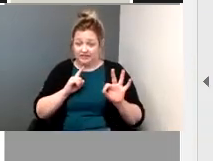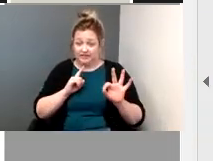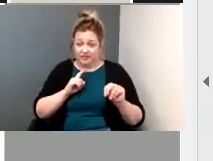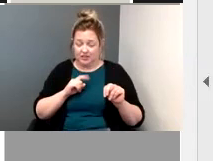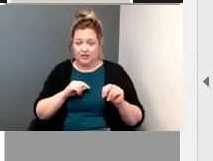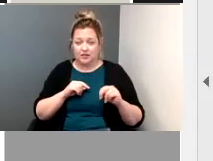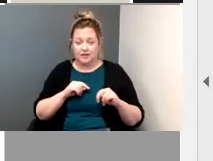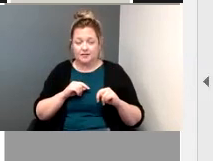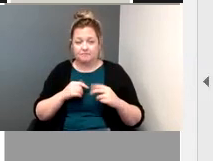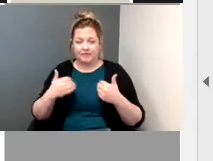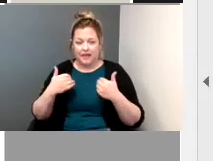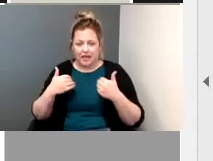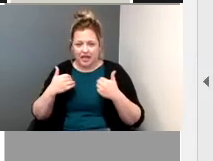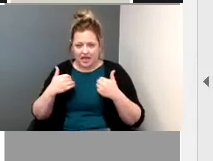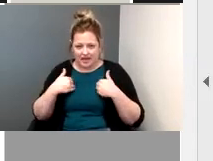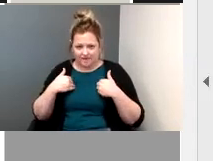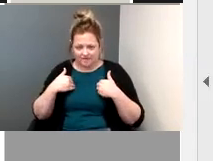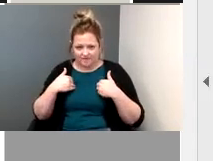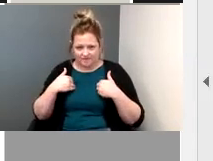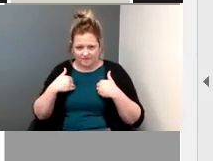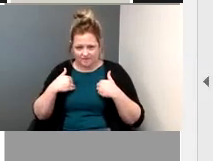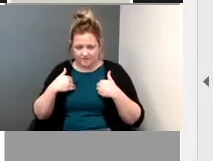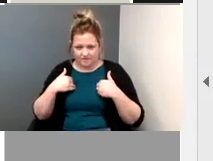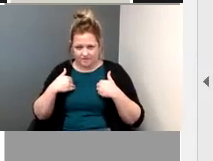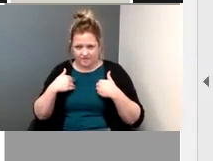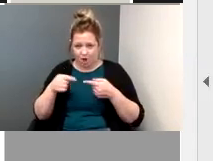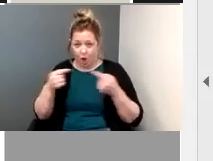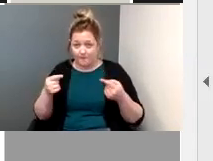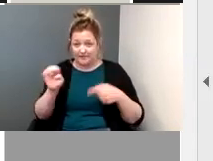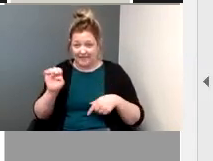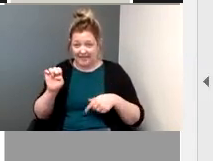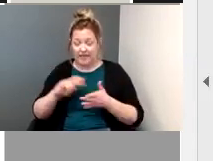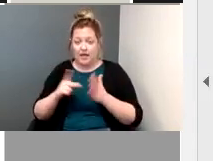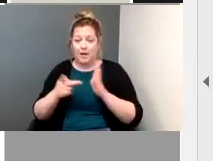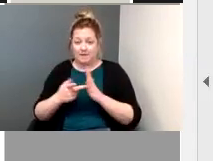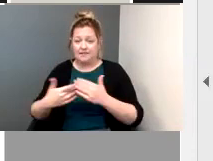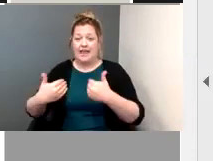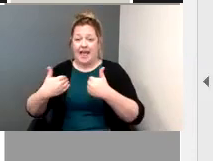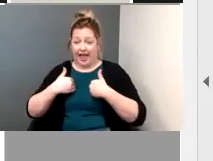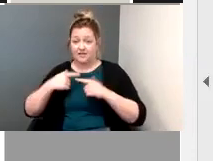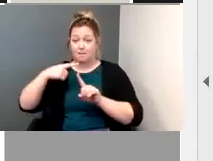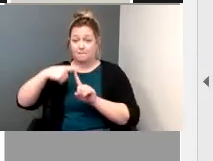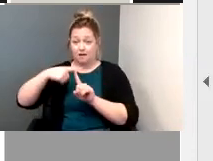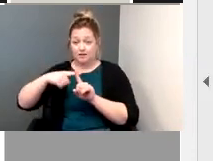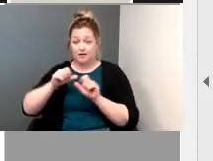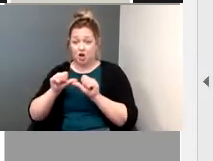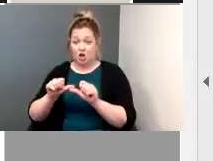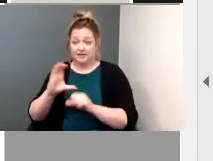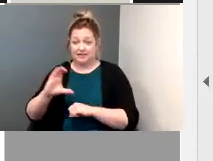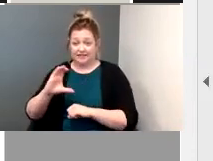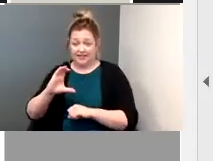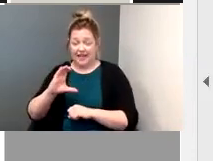opposite e is essentially means that there exists a positive constant c and some number